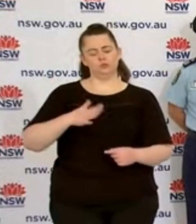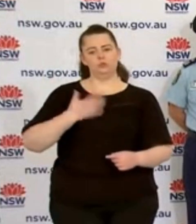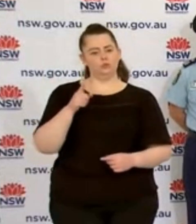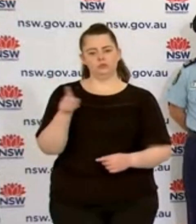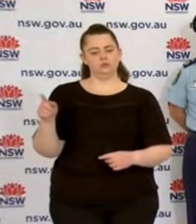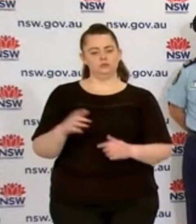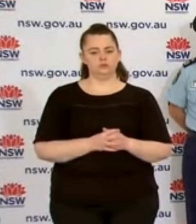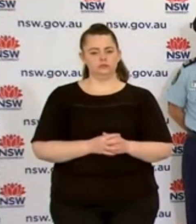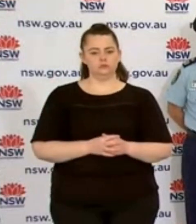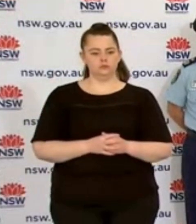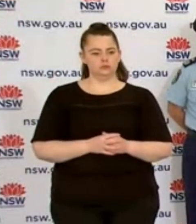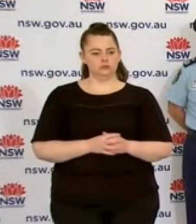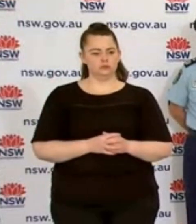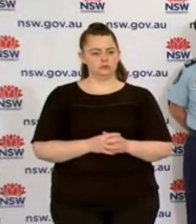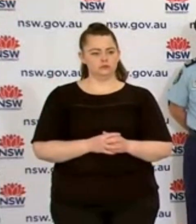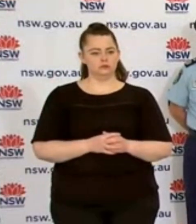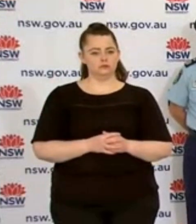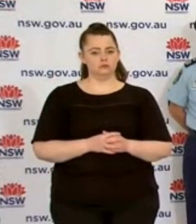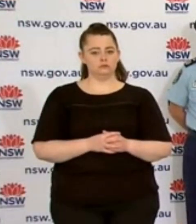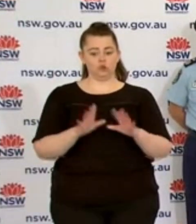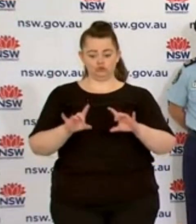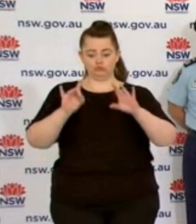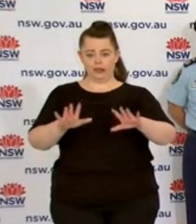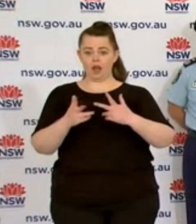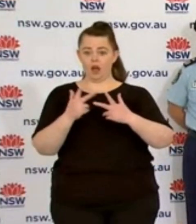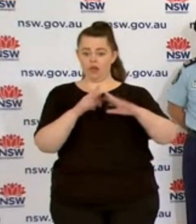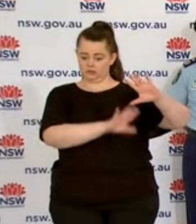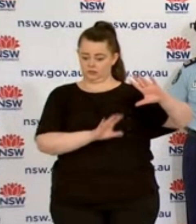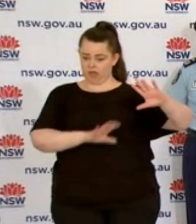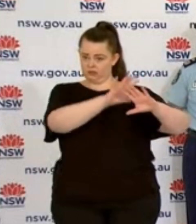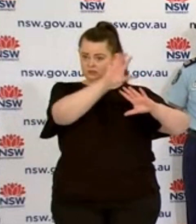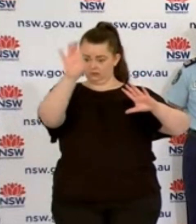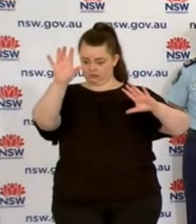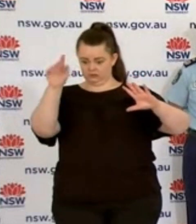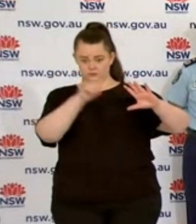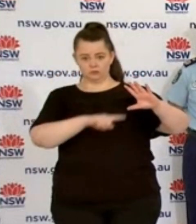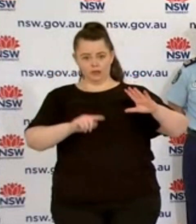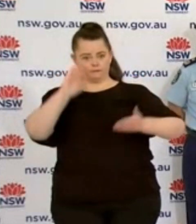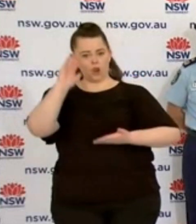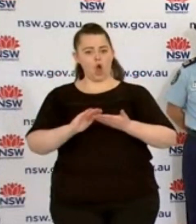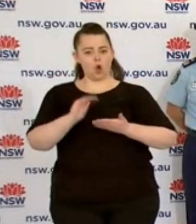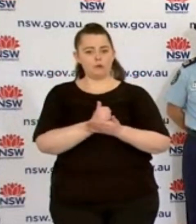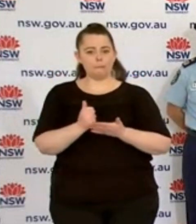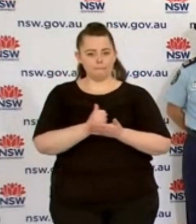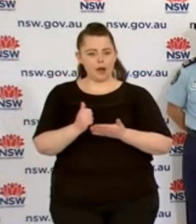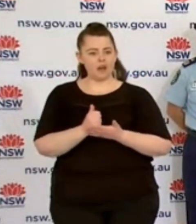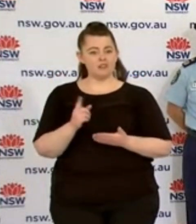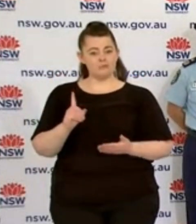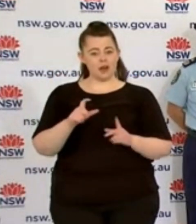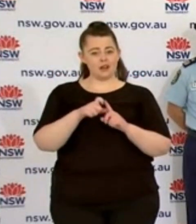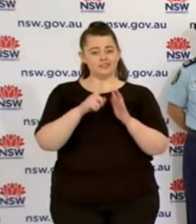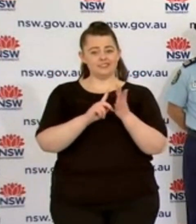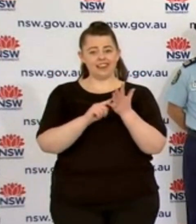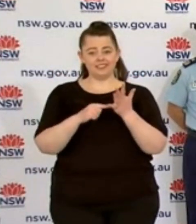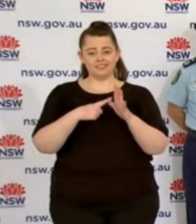who have lower case numbers than us, it's very stubborn to get those down. It's very stubborn, and we are doing everything we can,